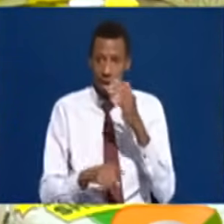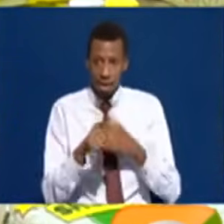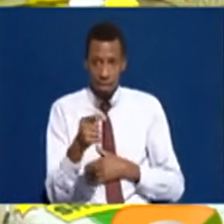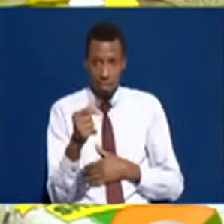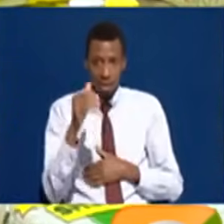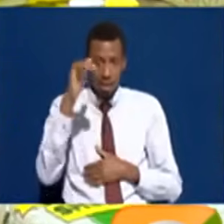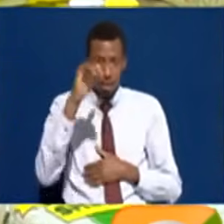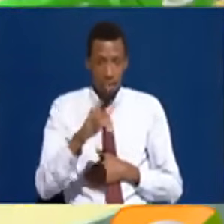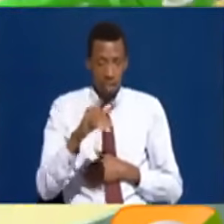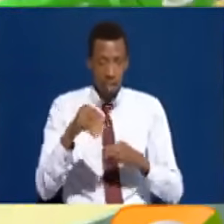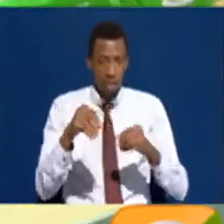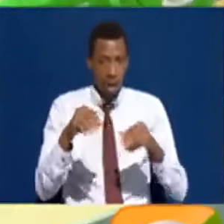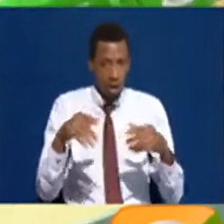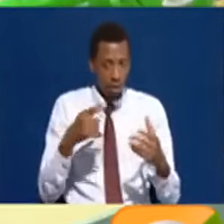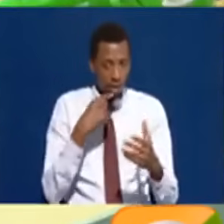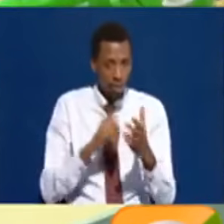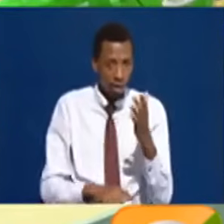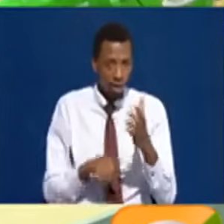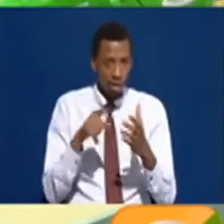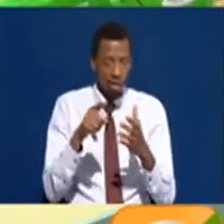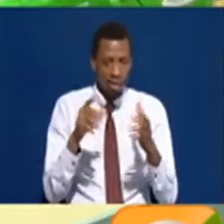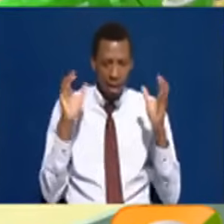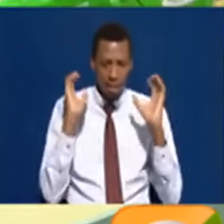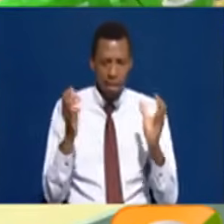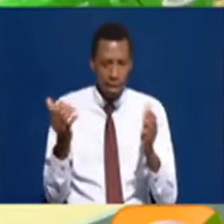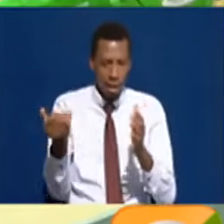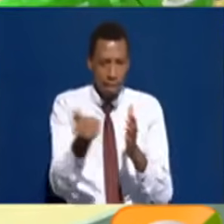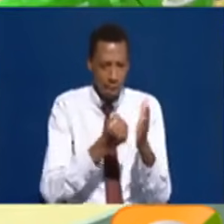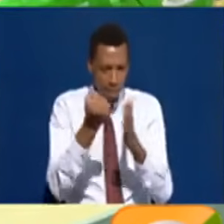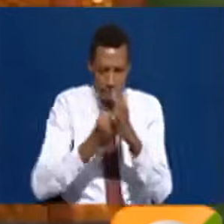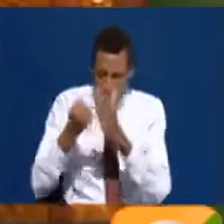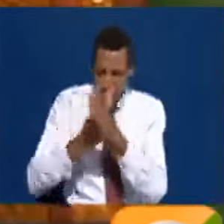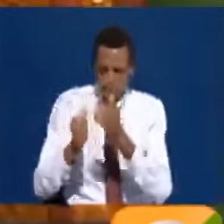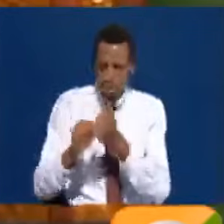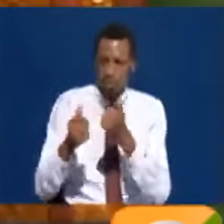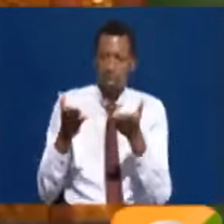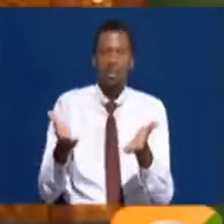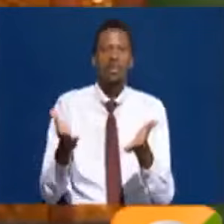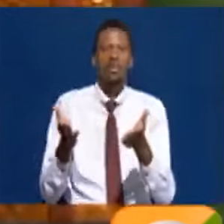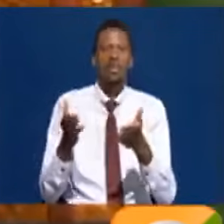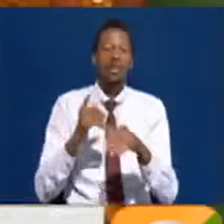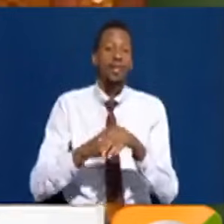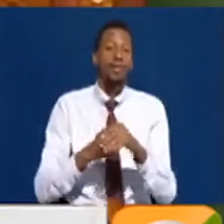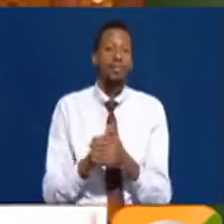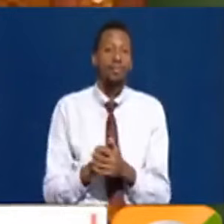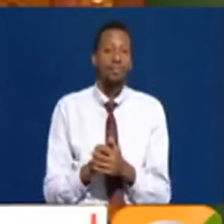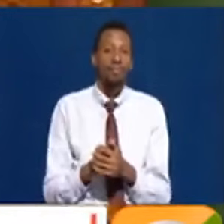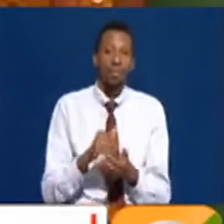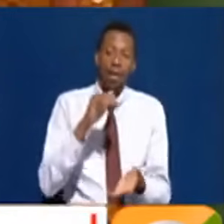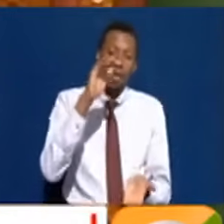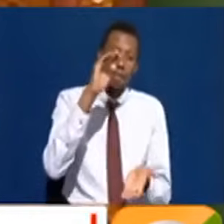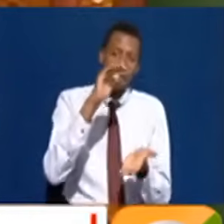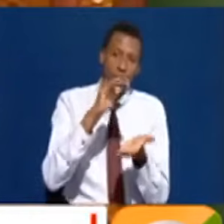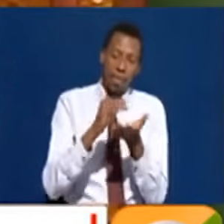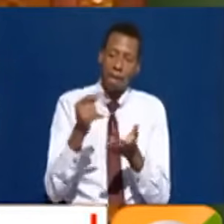prices of maize and flour to what he termed as a bumper harvest of maize this season. Progressively reduced the cost of fertilizer